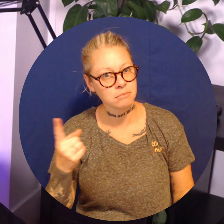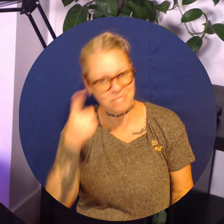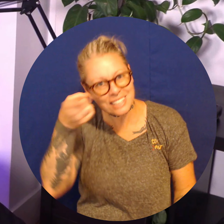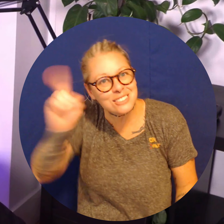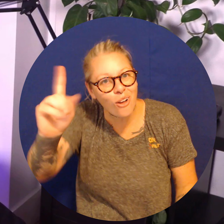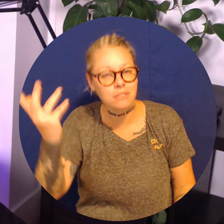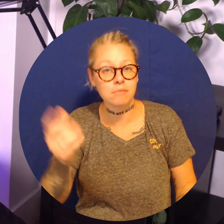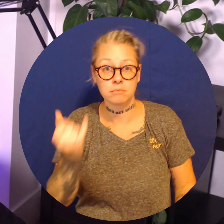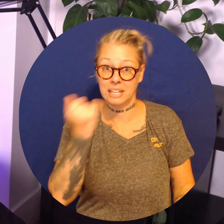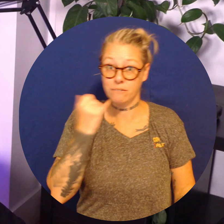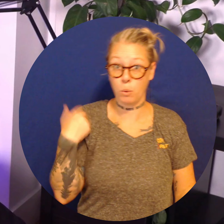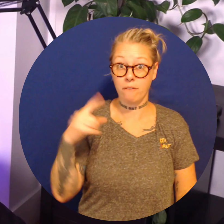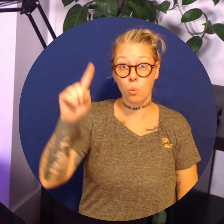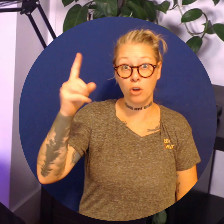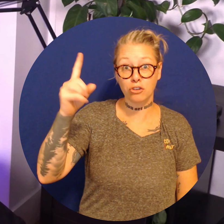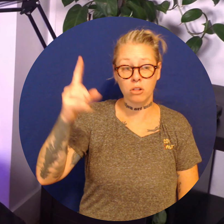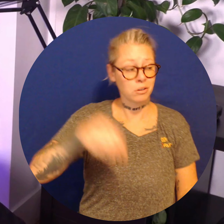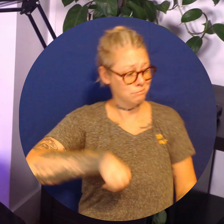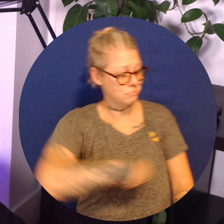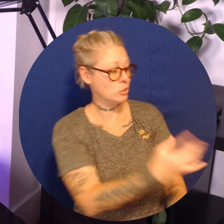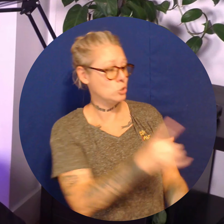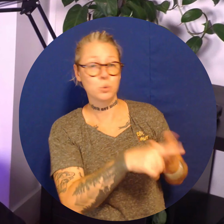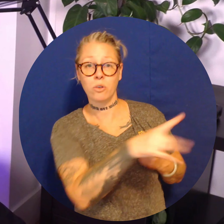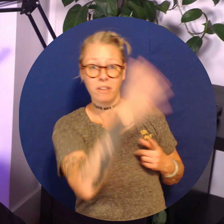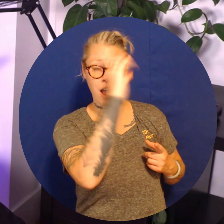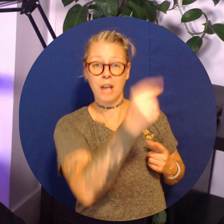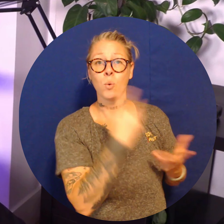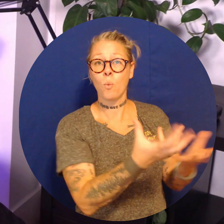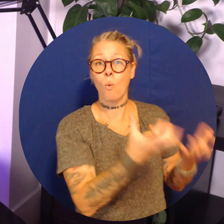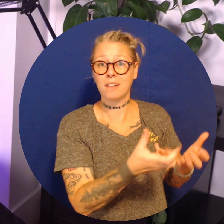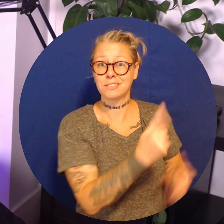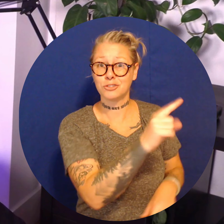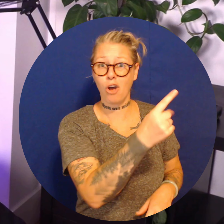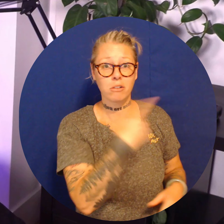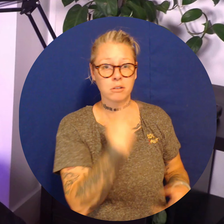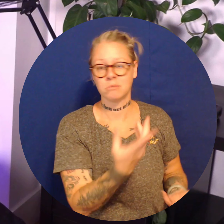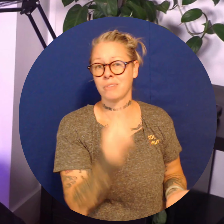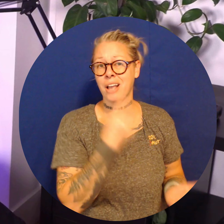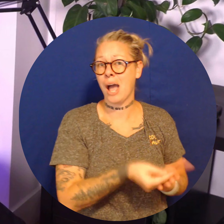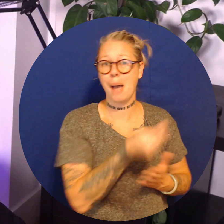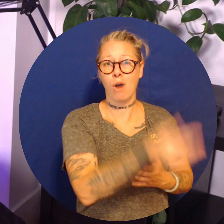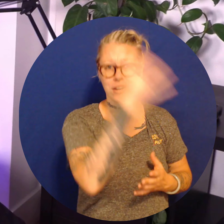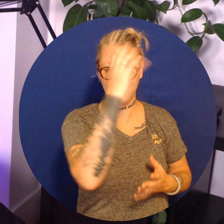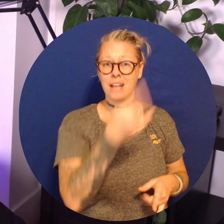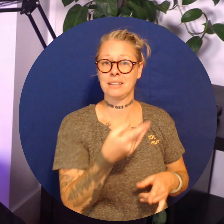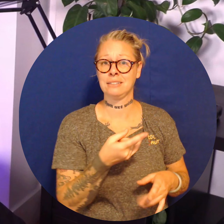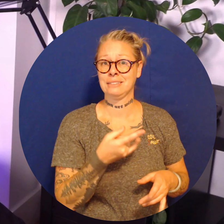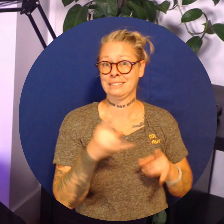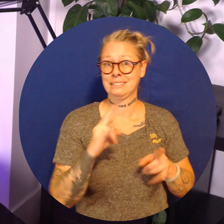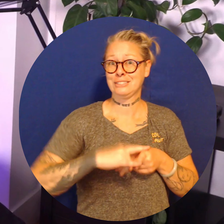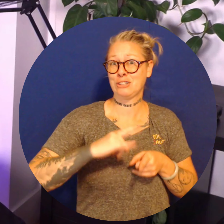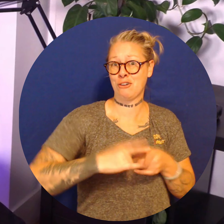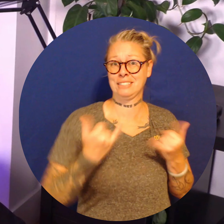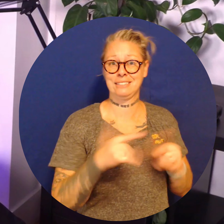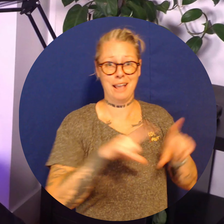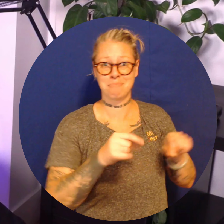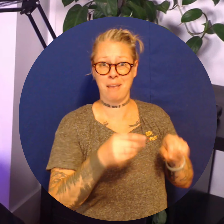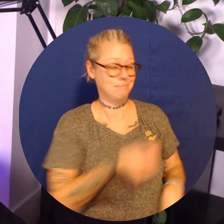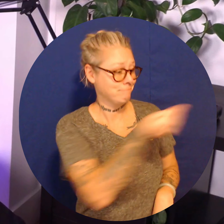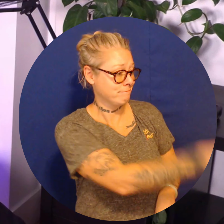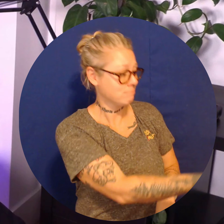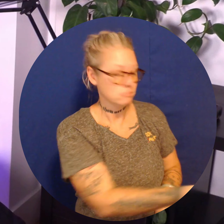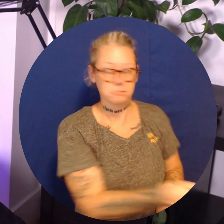what or if you have a dollar throw it to the guy who's asking for a dollar you know what i mean i bought a homeless guy a whole pack of cigarettes today and i was